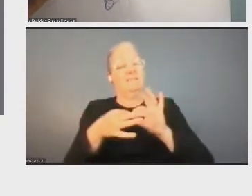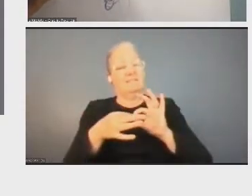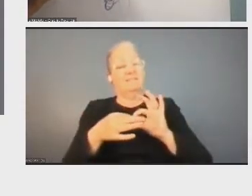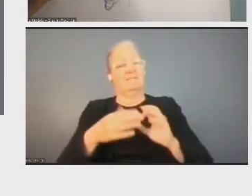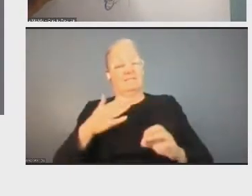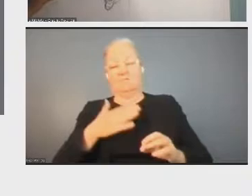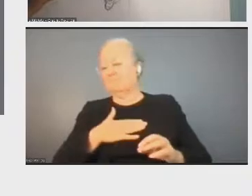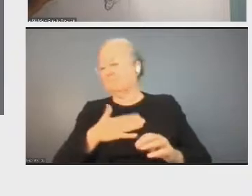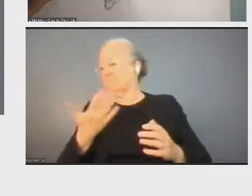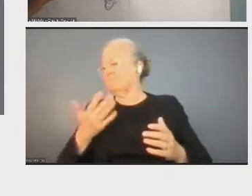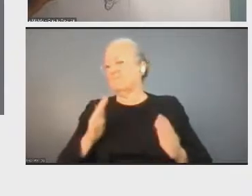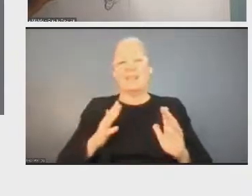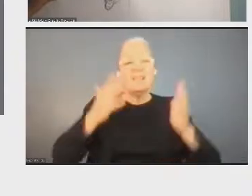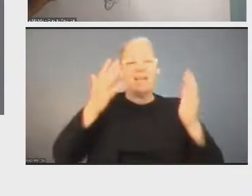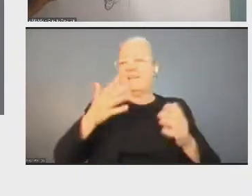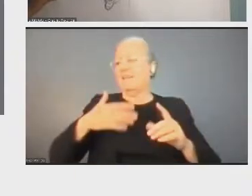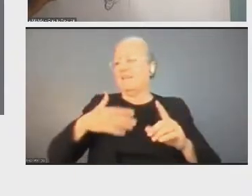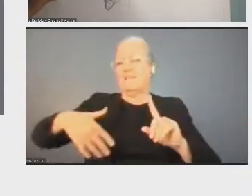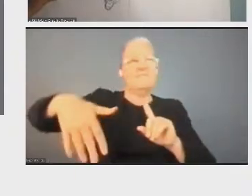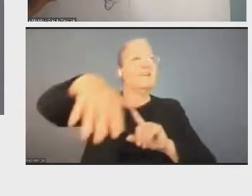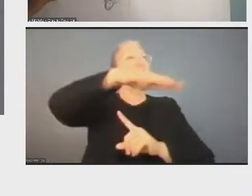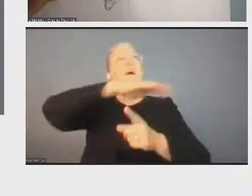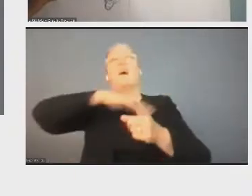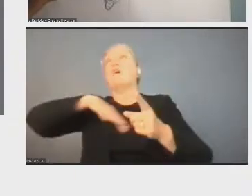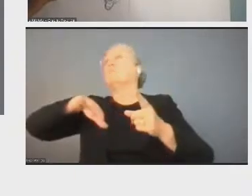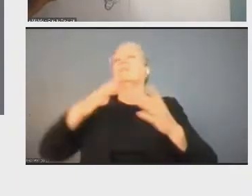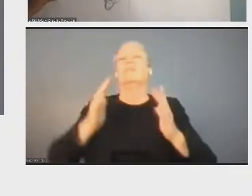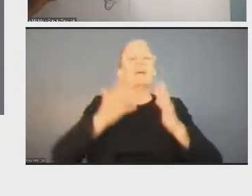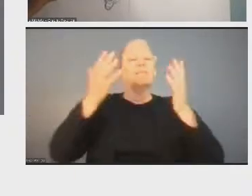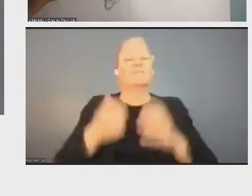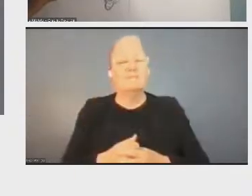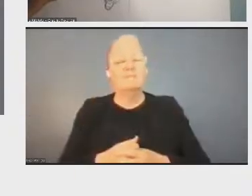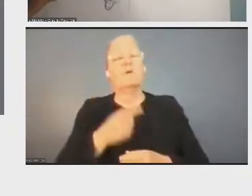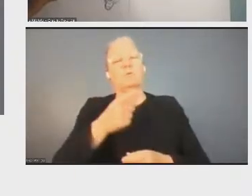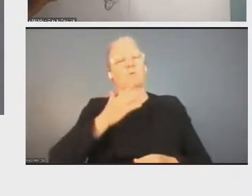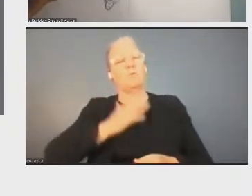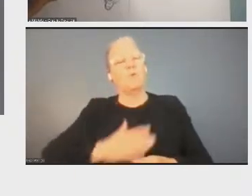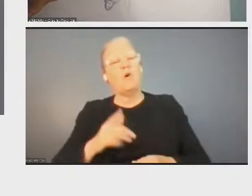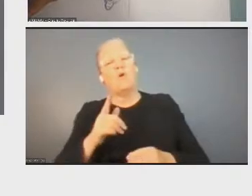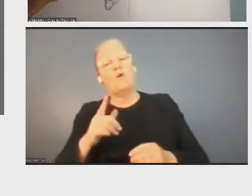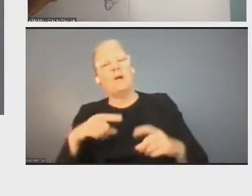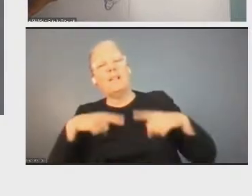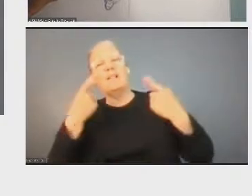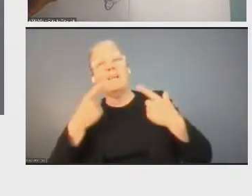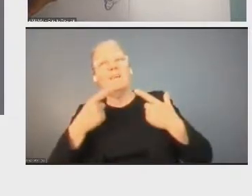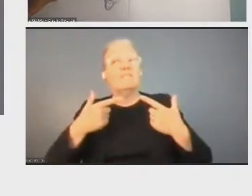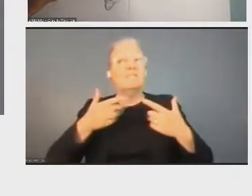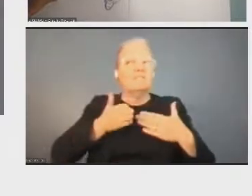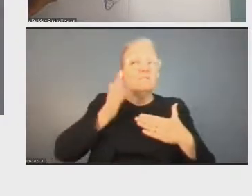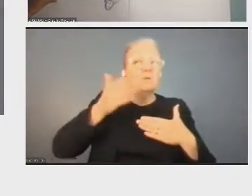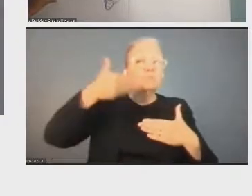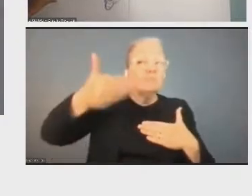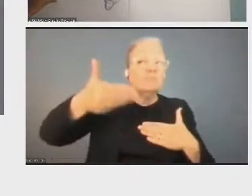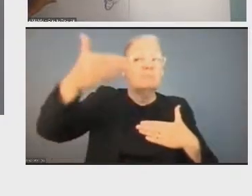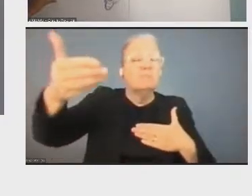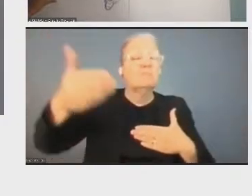environment, and what we want to leave for future generations without